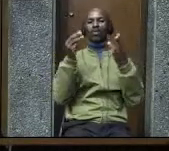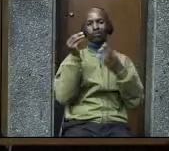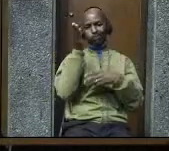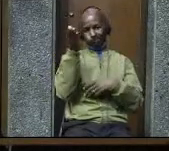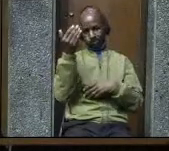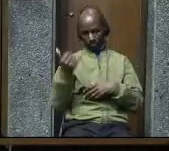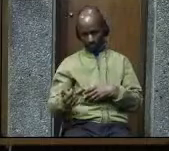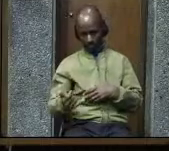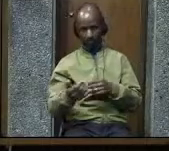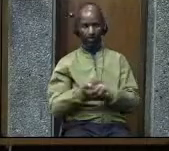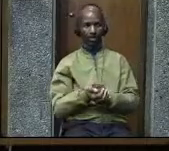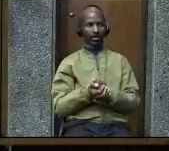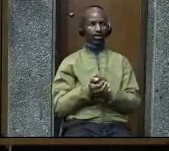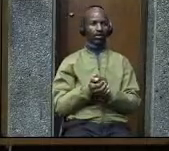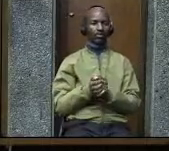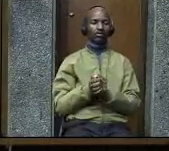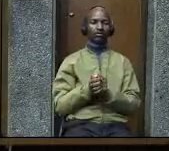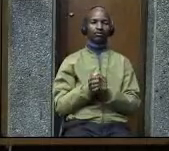here.